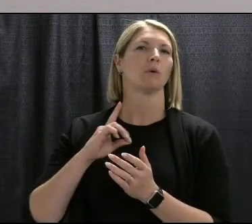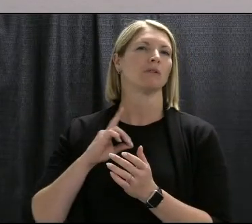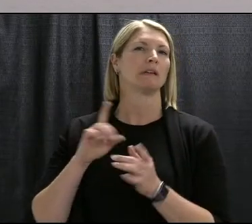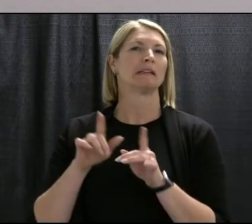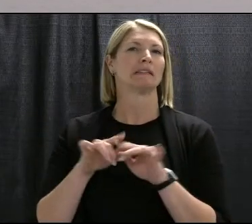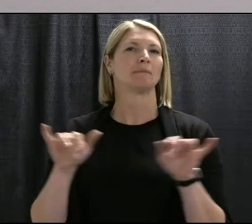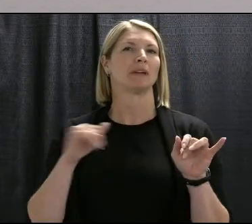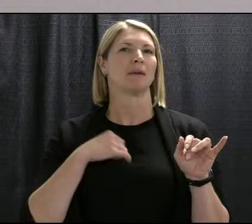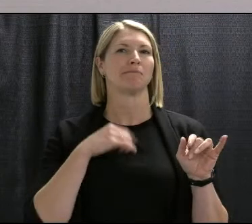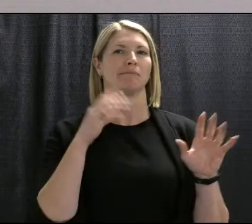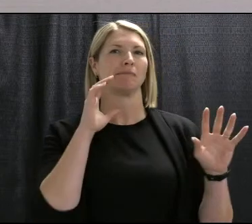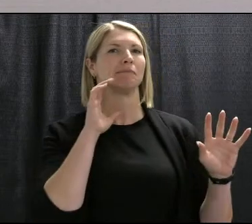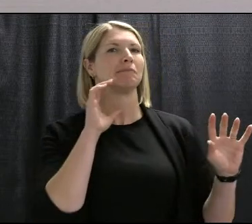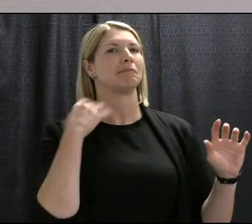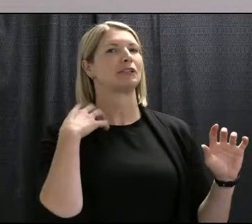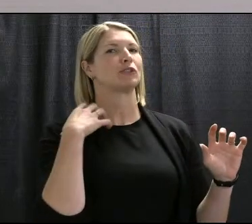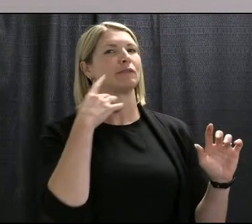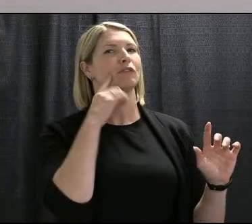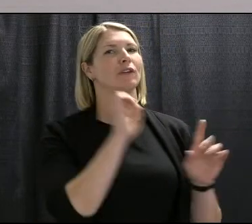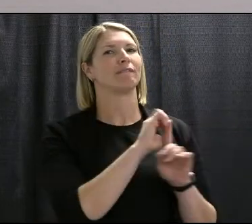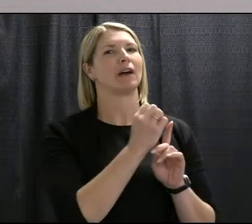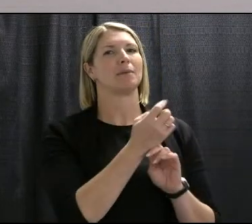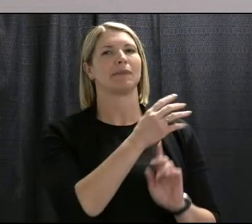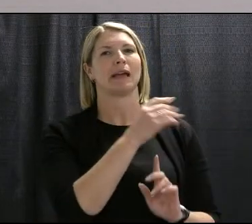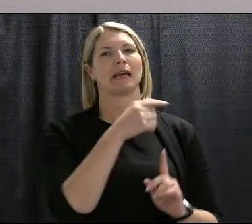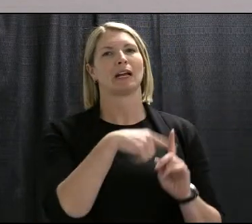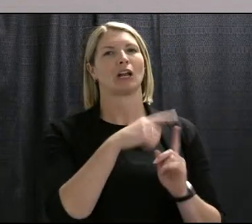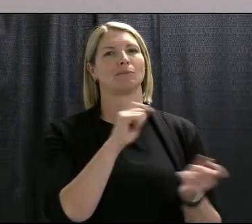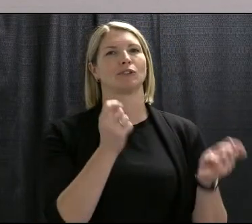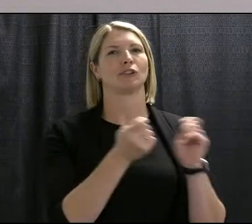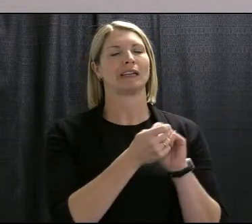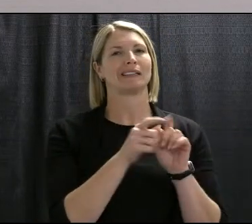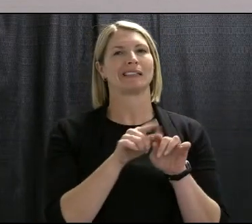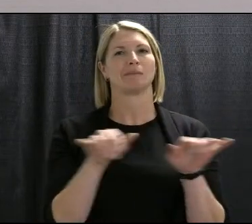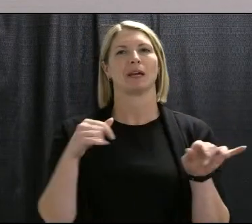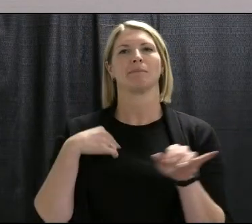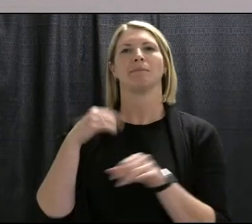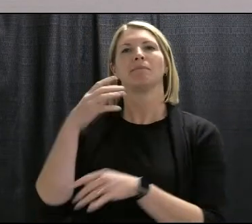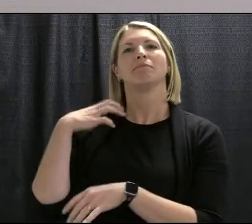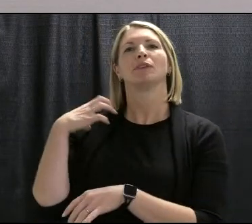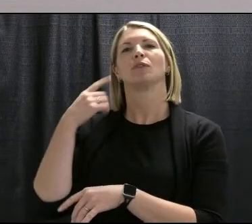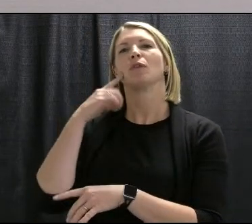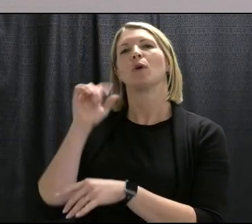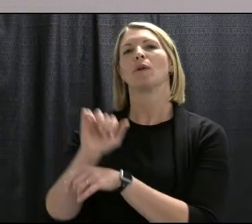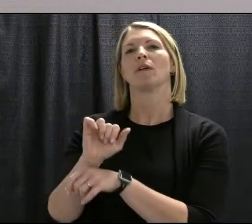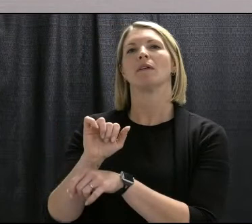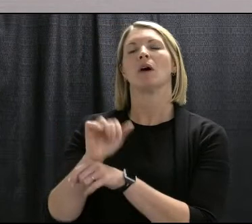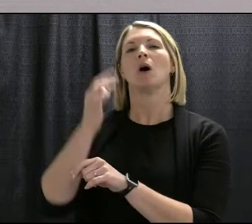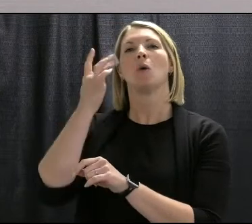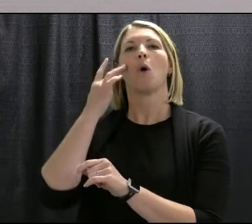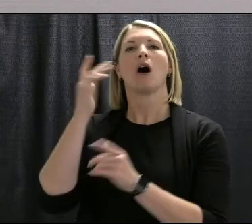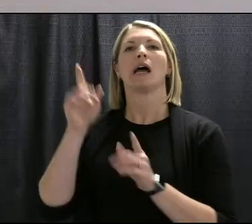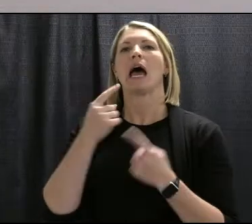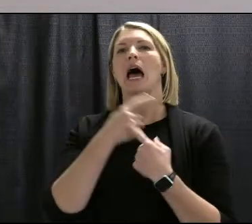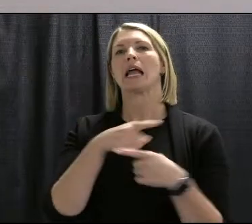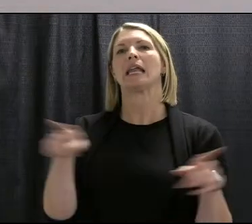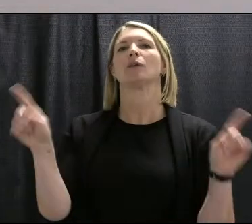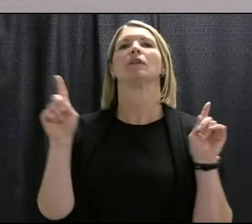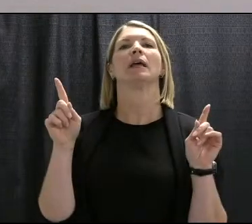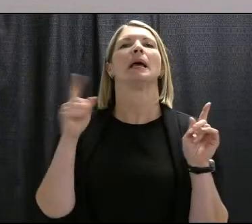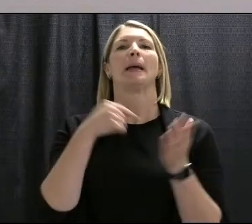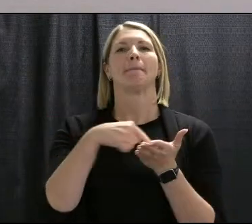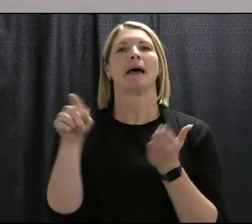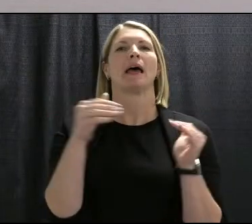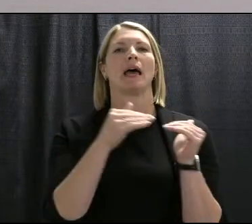Environment and Climate Change and Minister responsible for Labour, to announce pay equity and pay transparency legislation for Newfoundland and